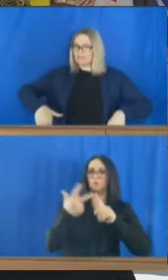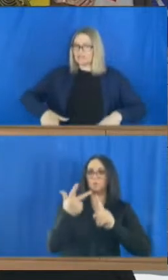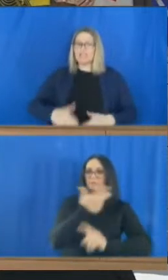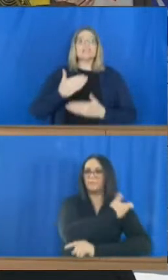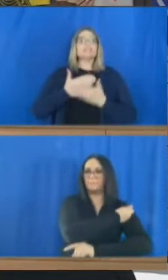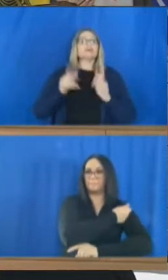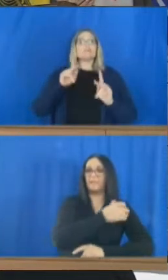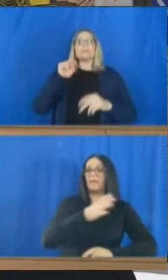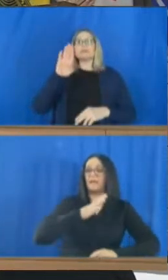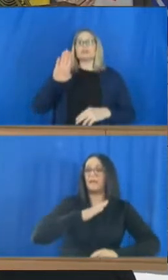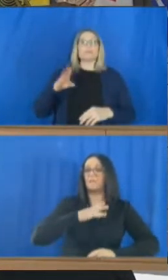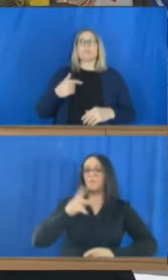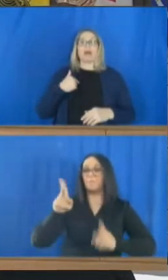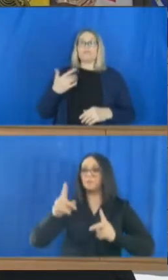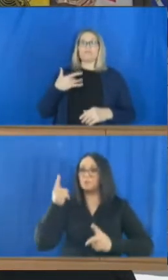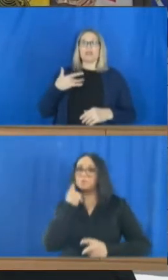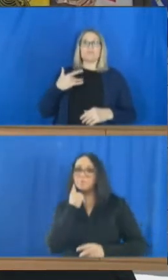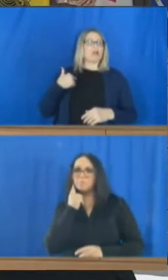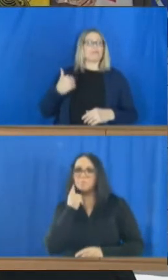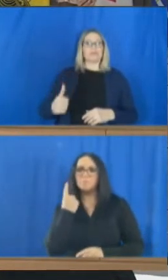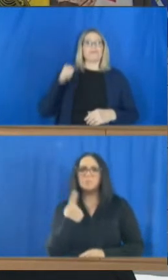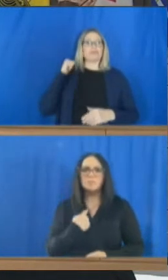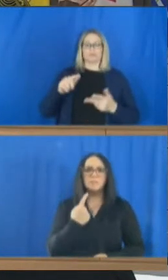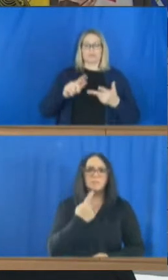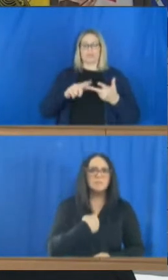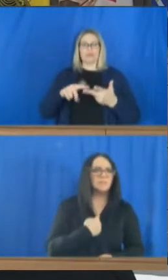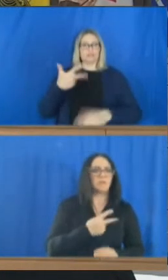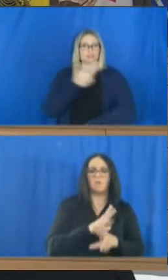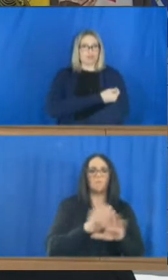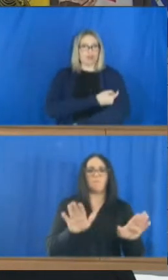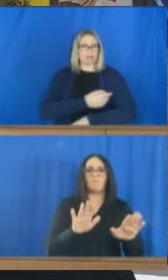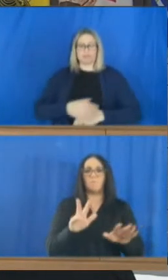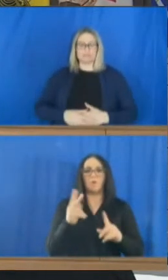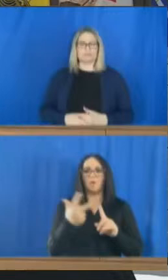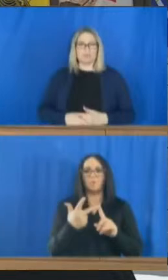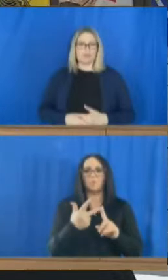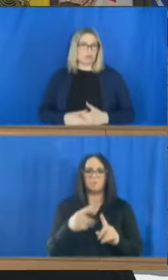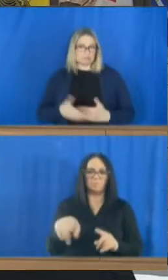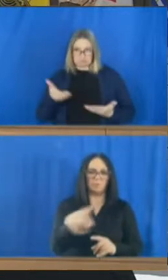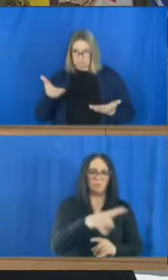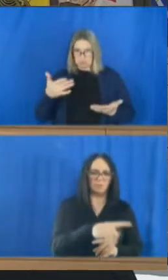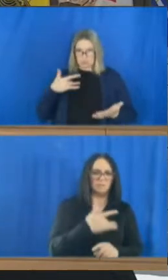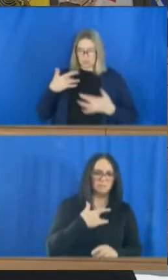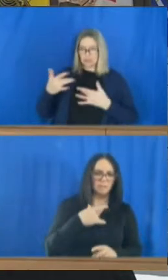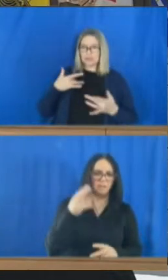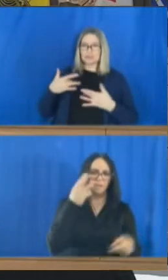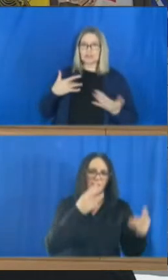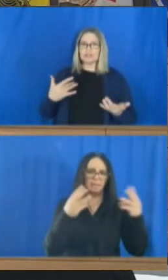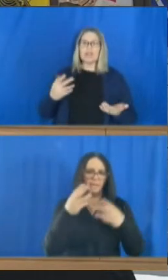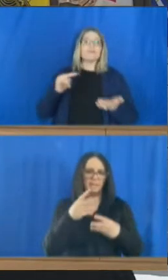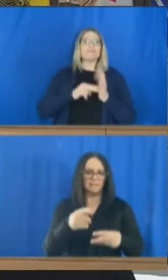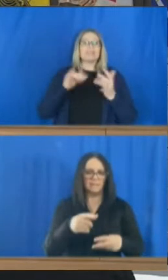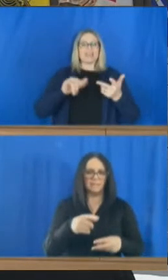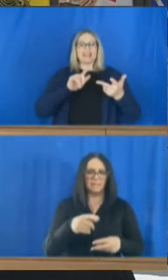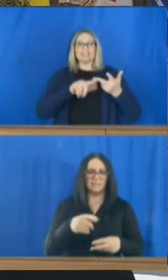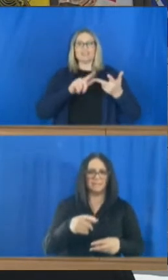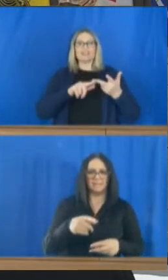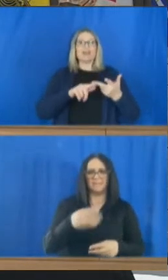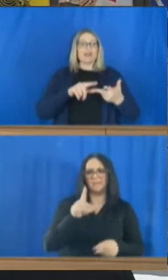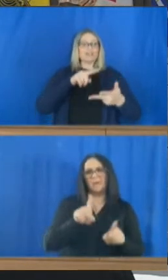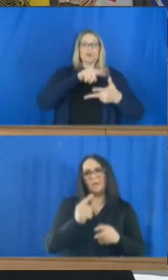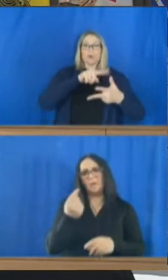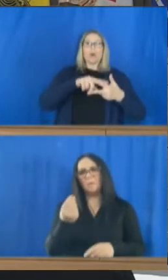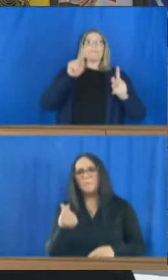fully vaccinated to include booster doses soon? This is something you're already doing in terms of hospital numbers and accounting